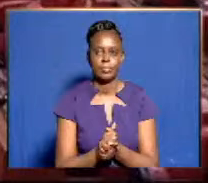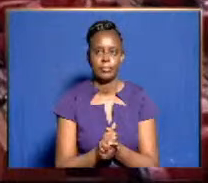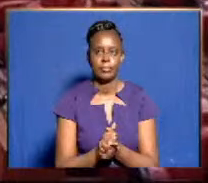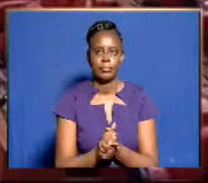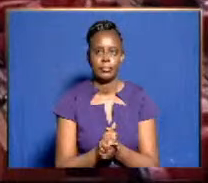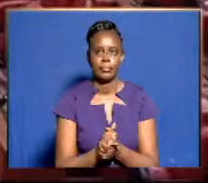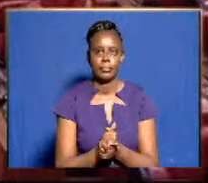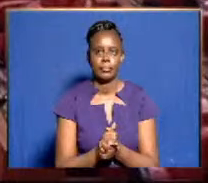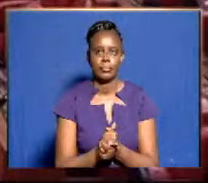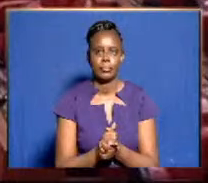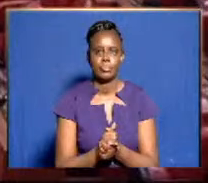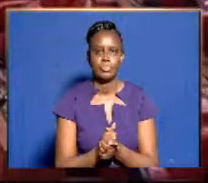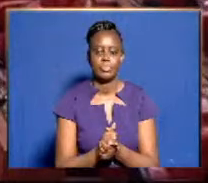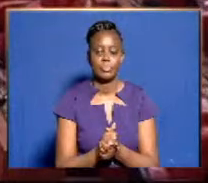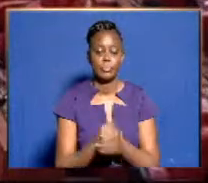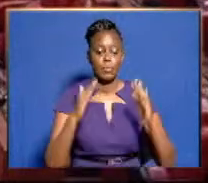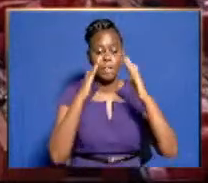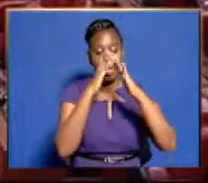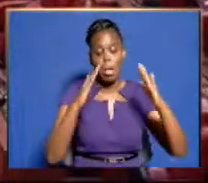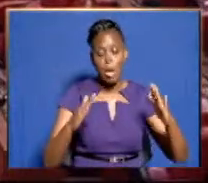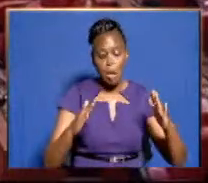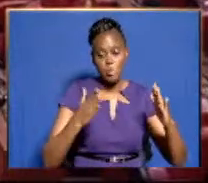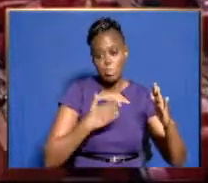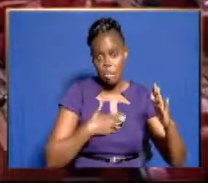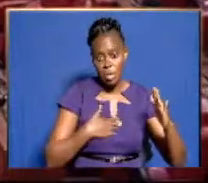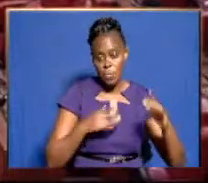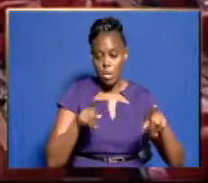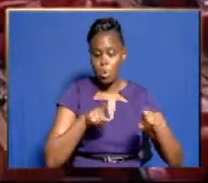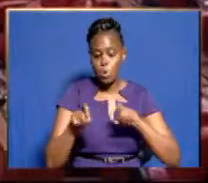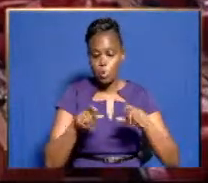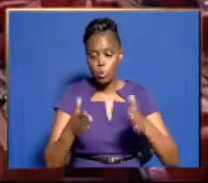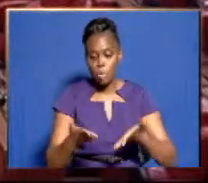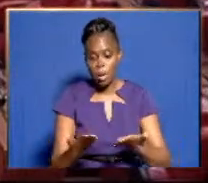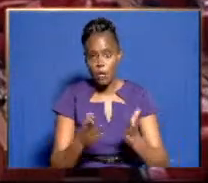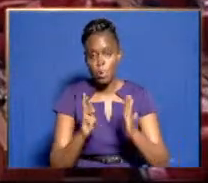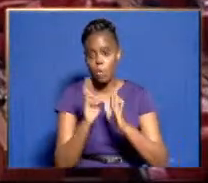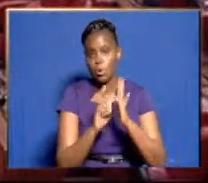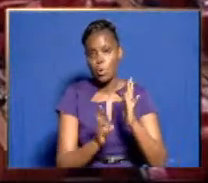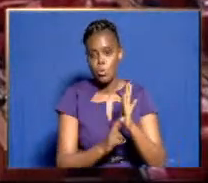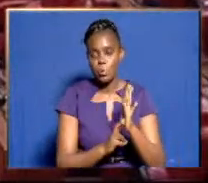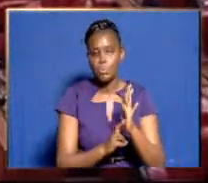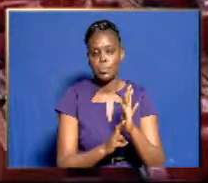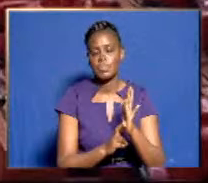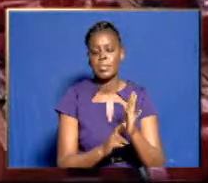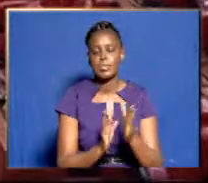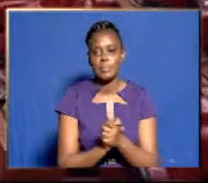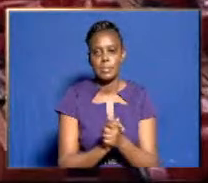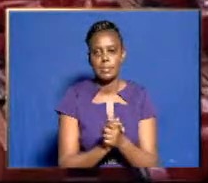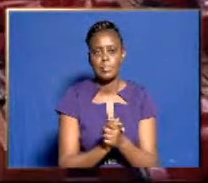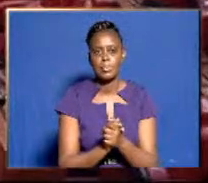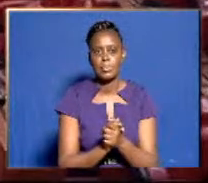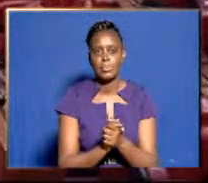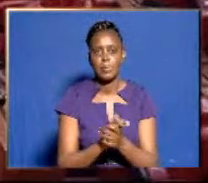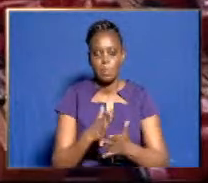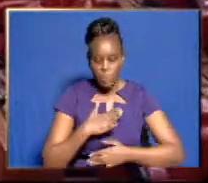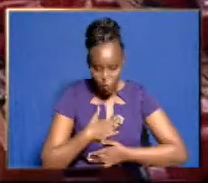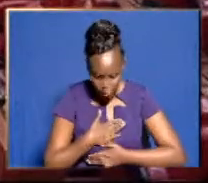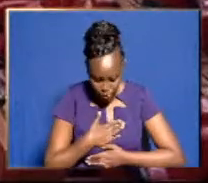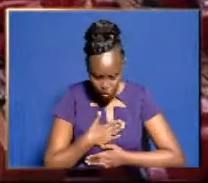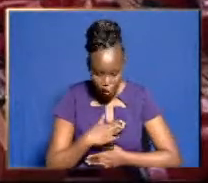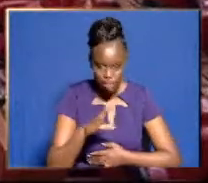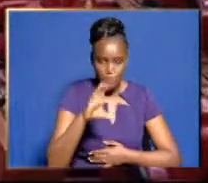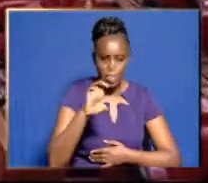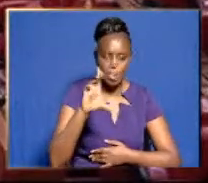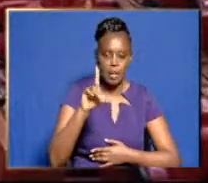House is governed by rules and order. Is the member for Alda in order to keep